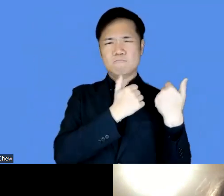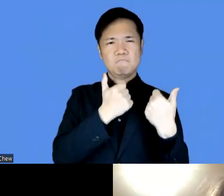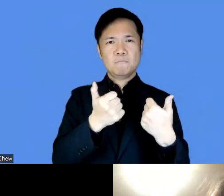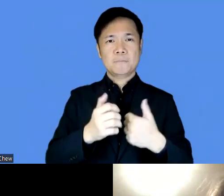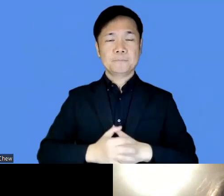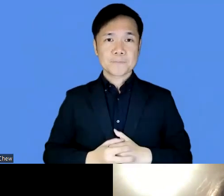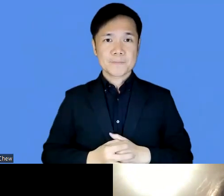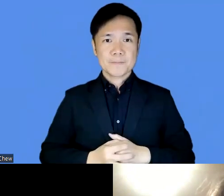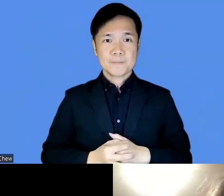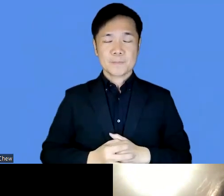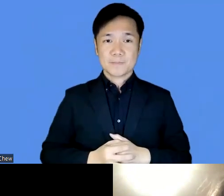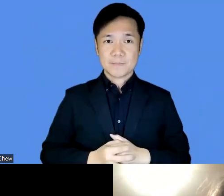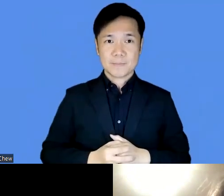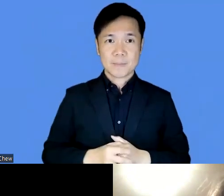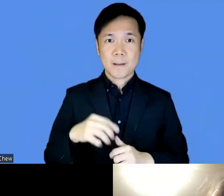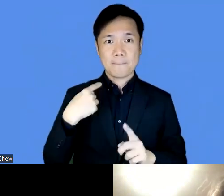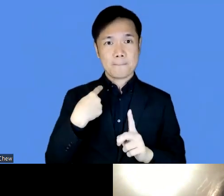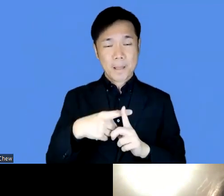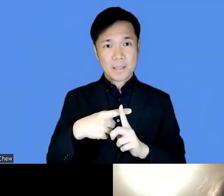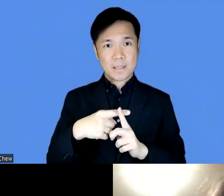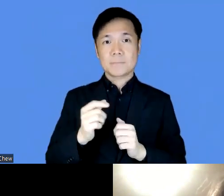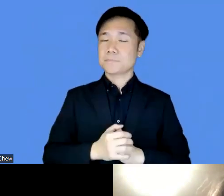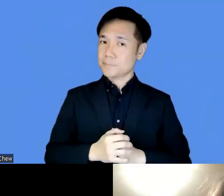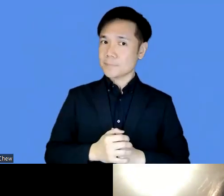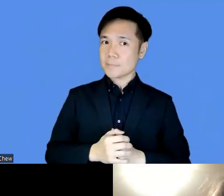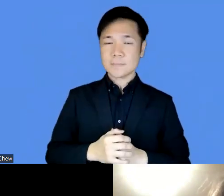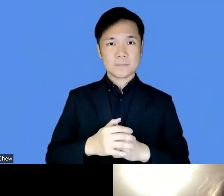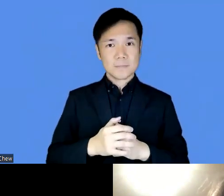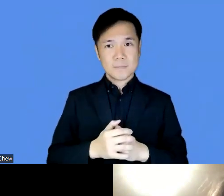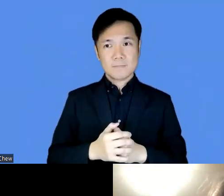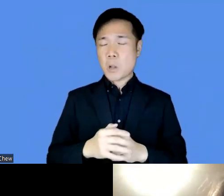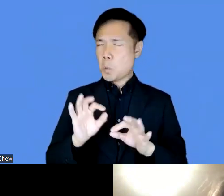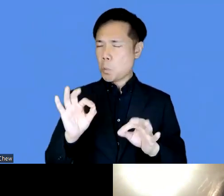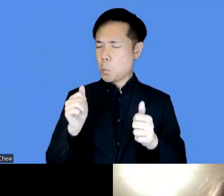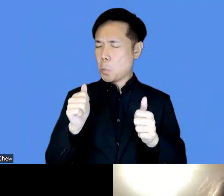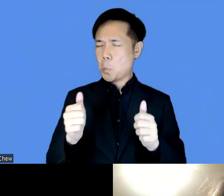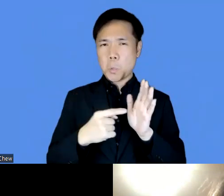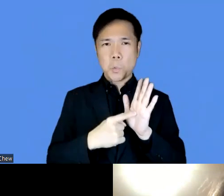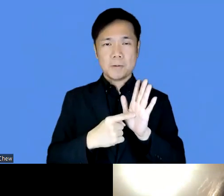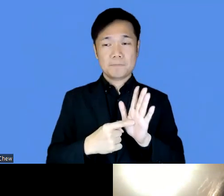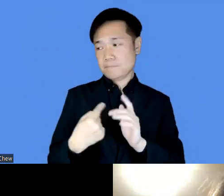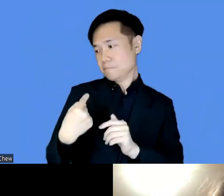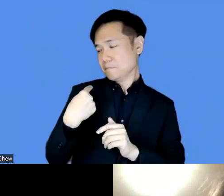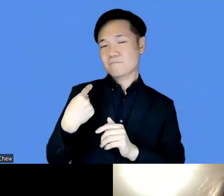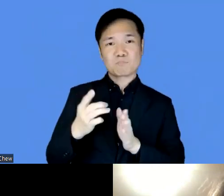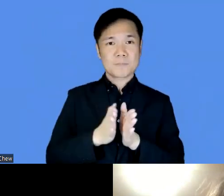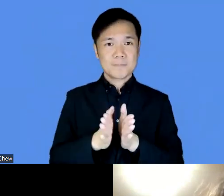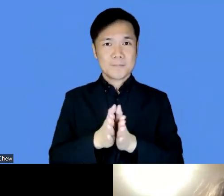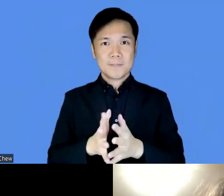And for also highlighting with a concrete example, something that I said at the beginning, which